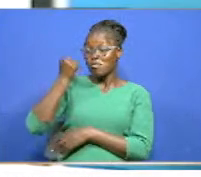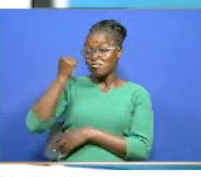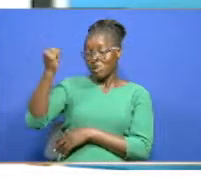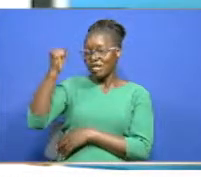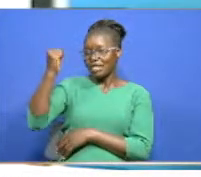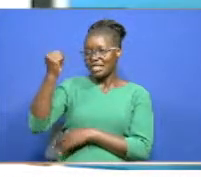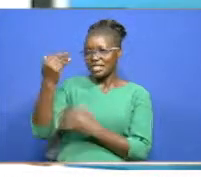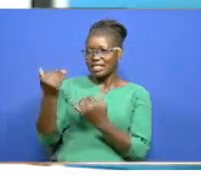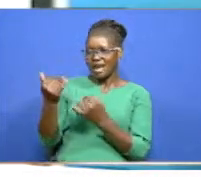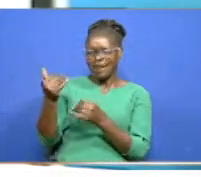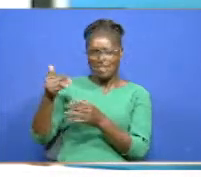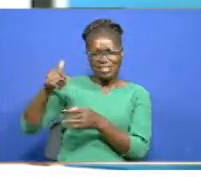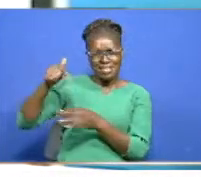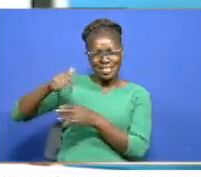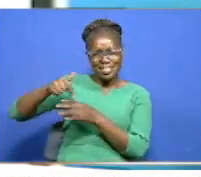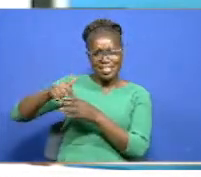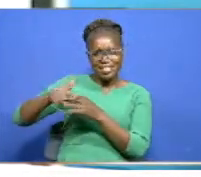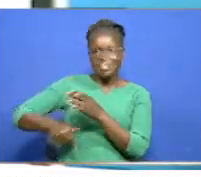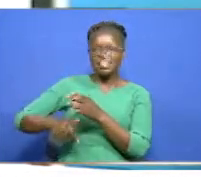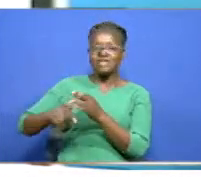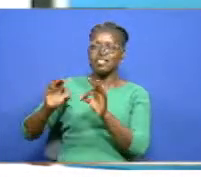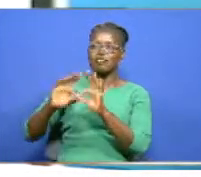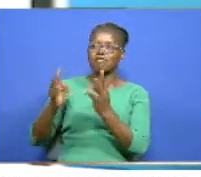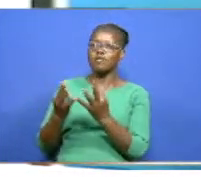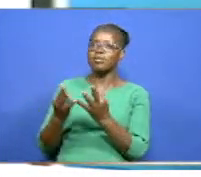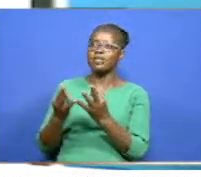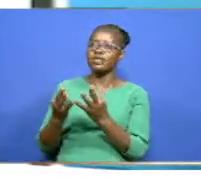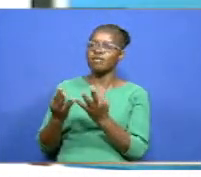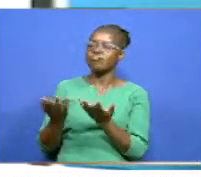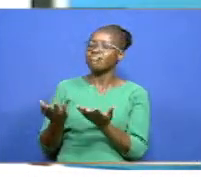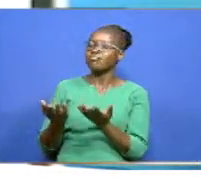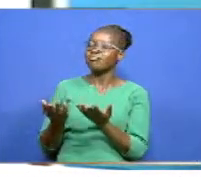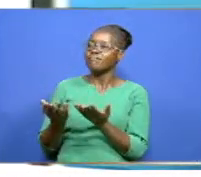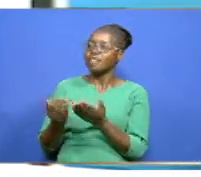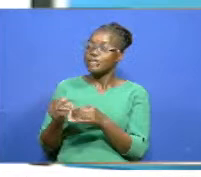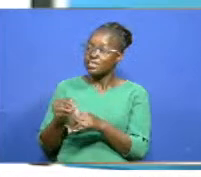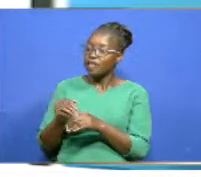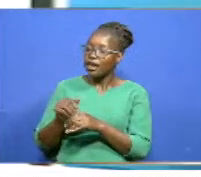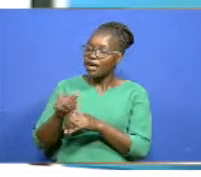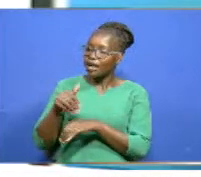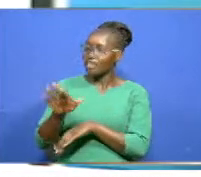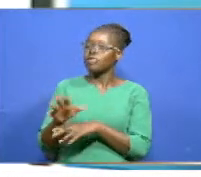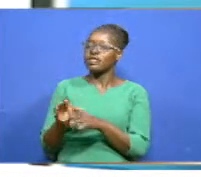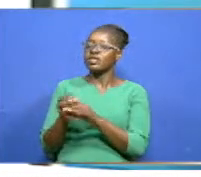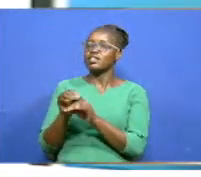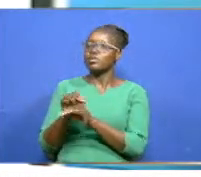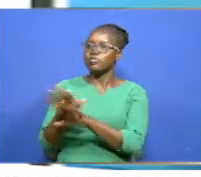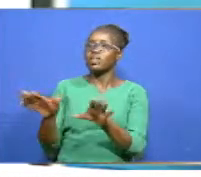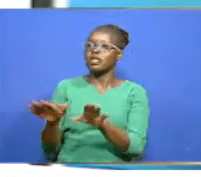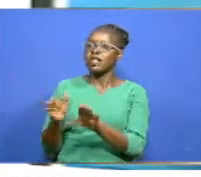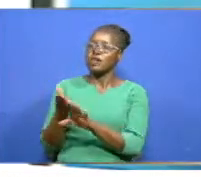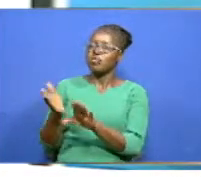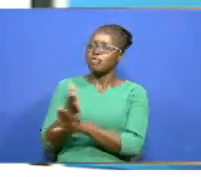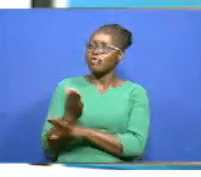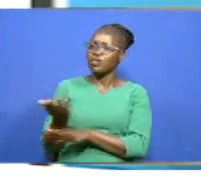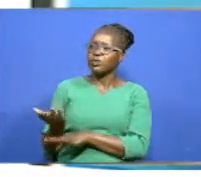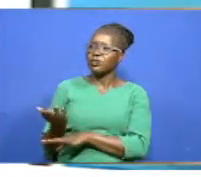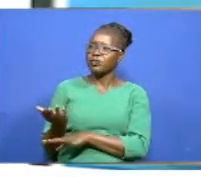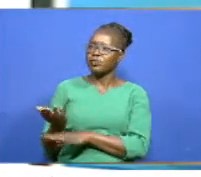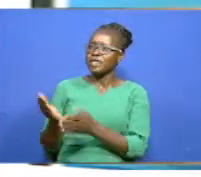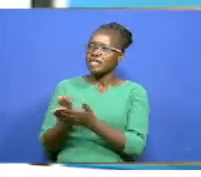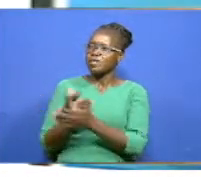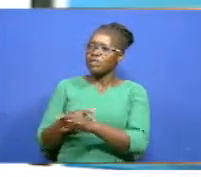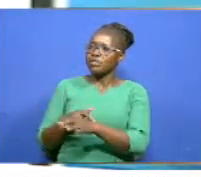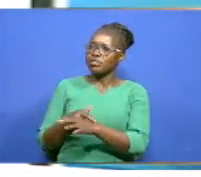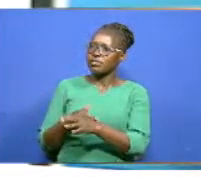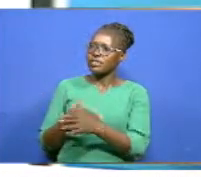gotten, the politics from the home has now gotten outside. And by the way, just even before I delve into that, sometimes